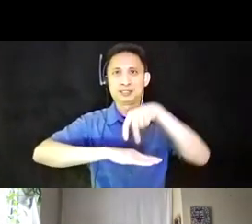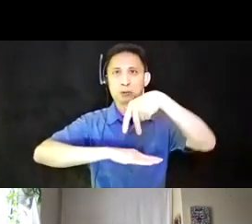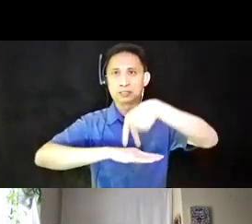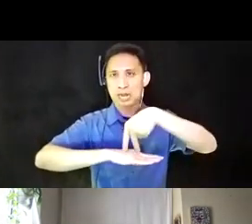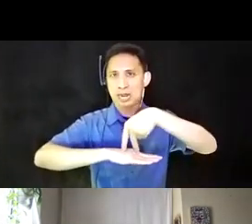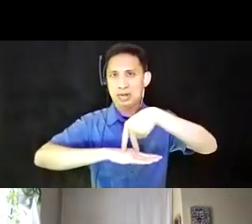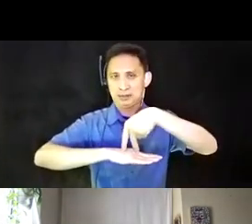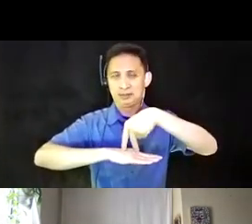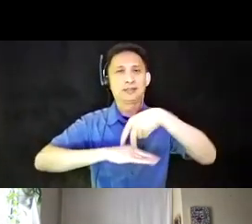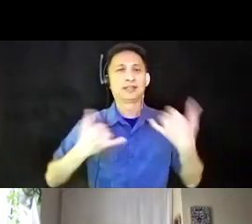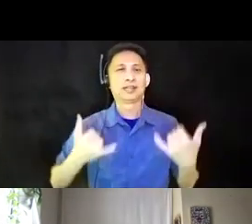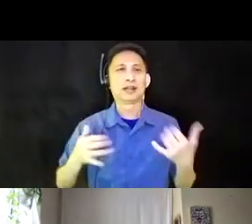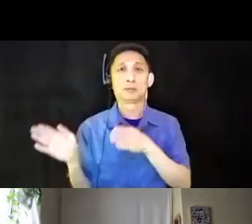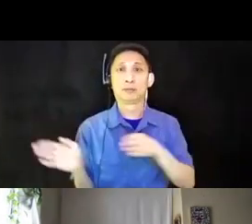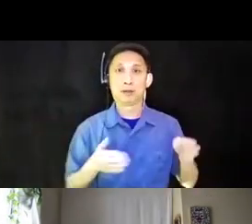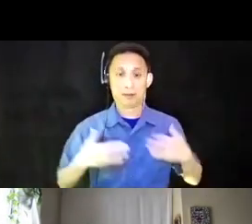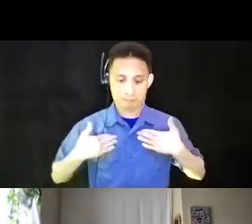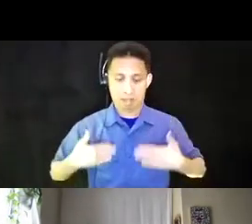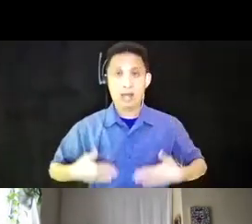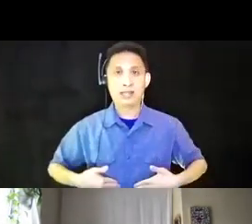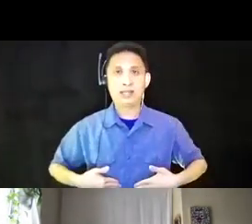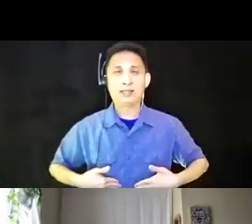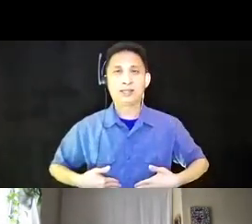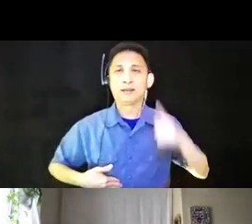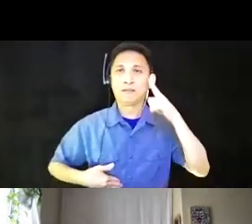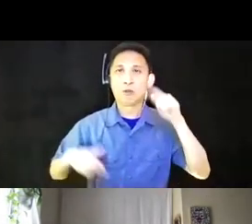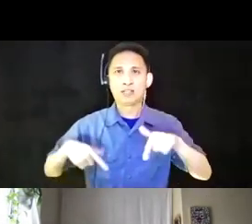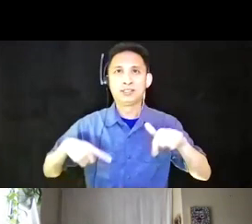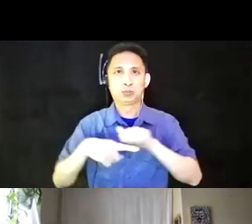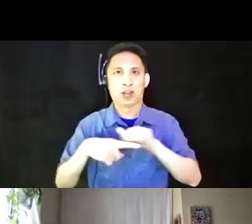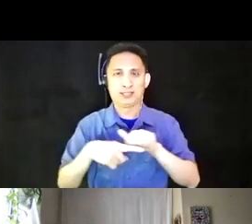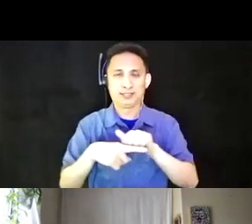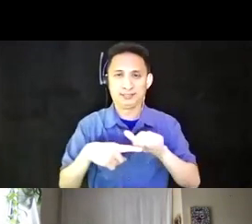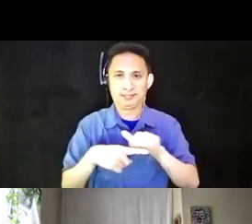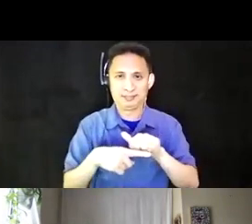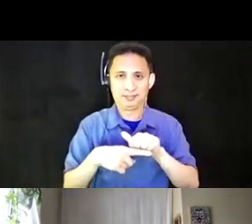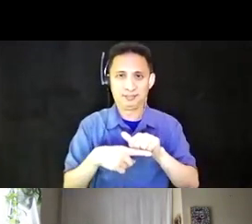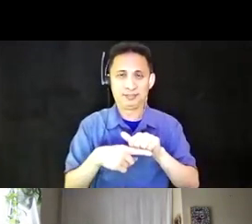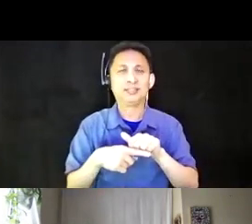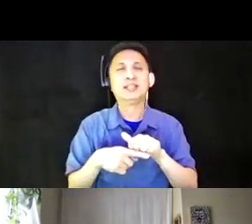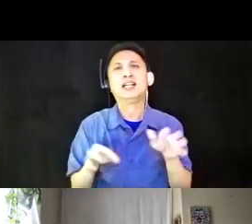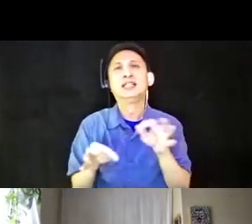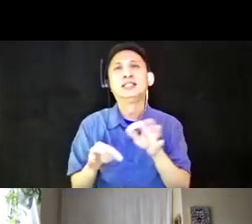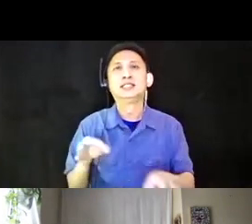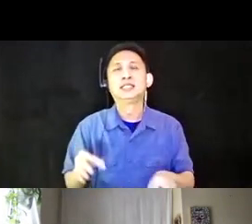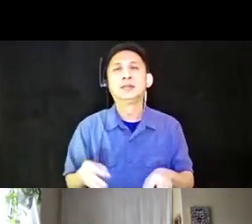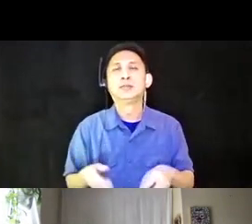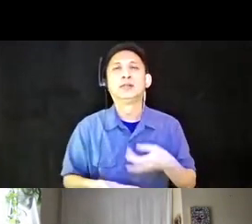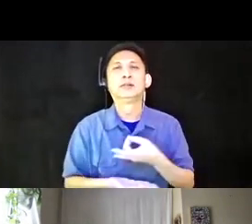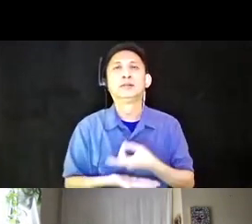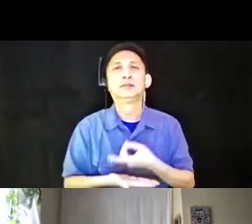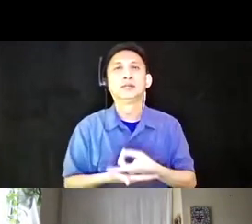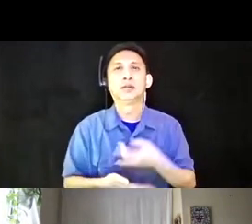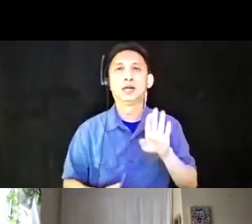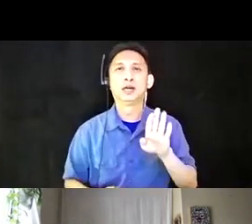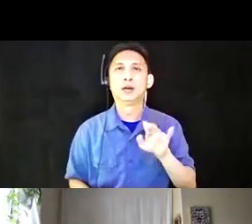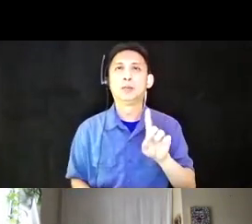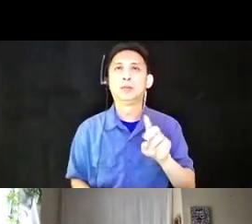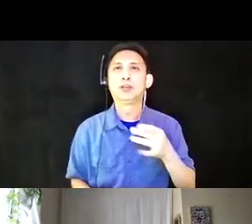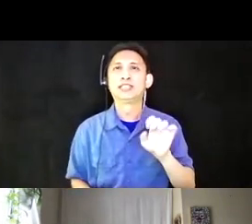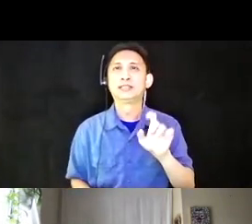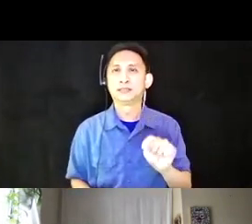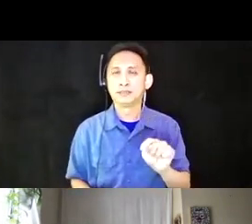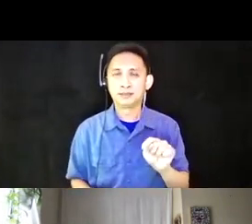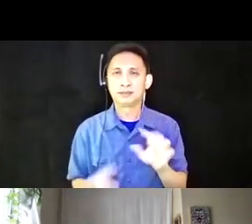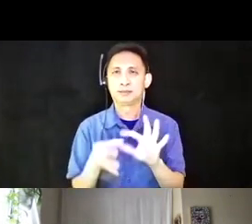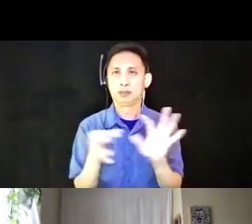our body for the practice. So there's a simple Buddhist mantra that Singha and I will lead you through.